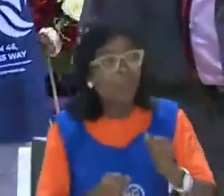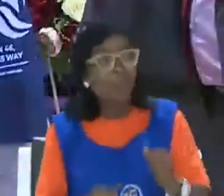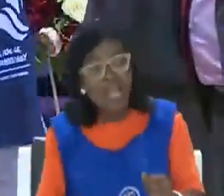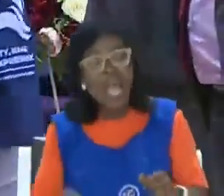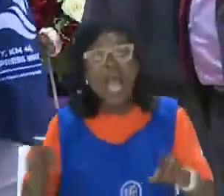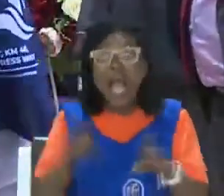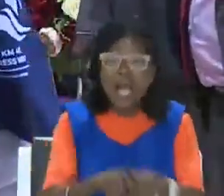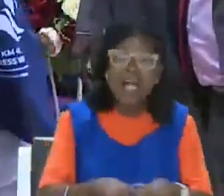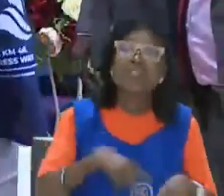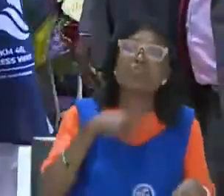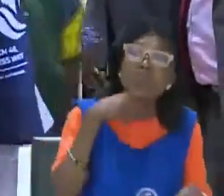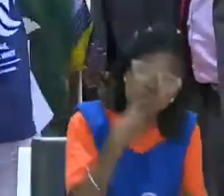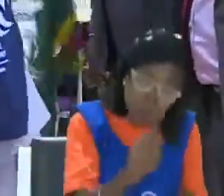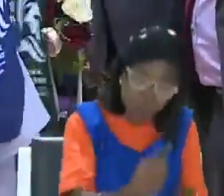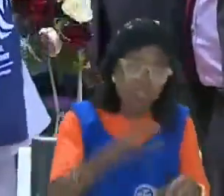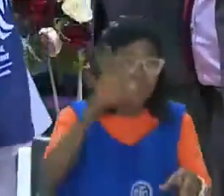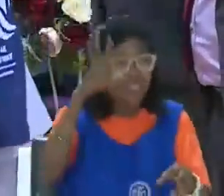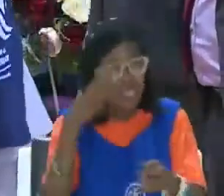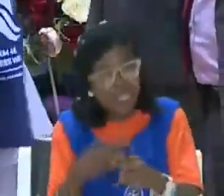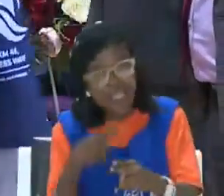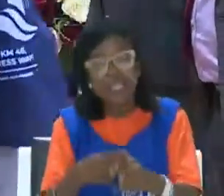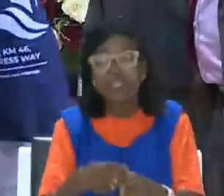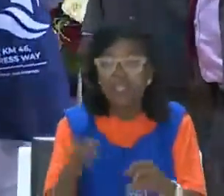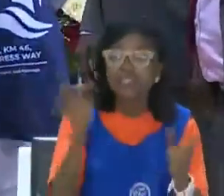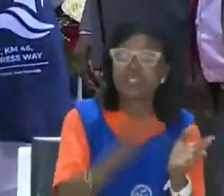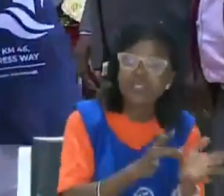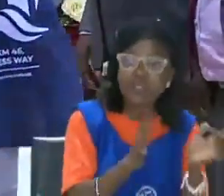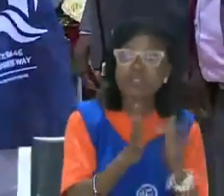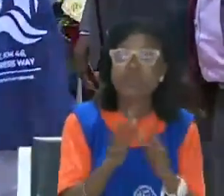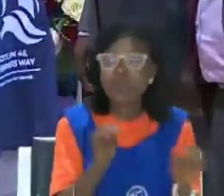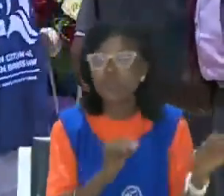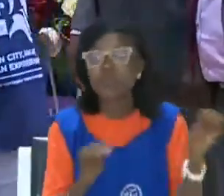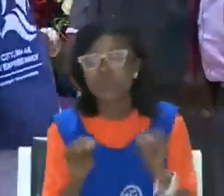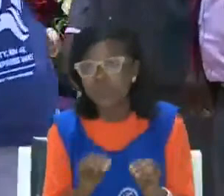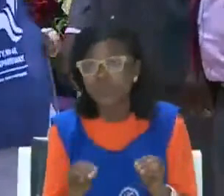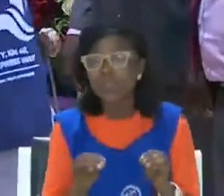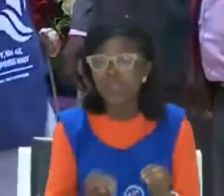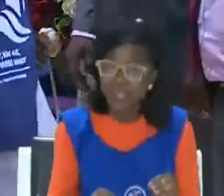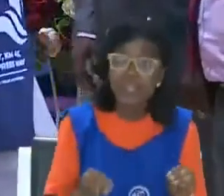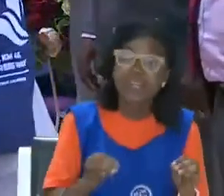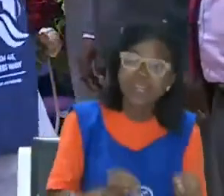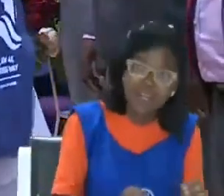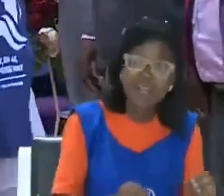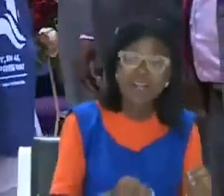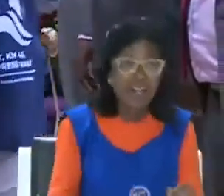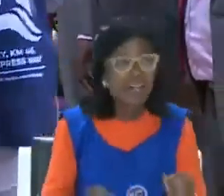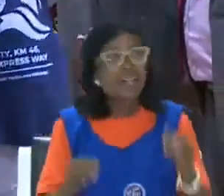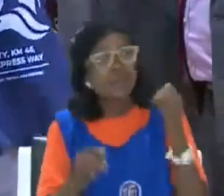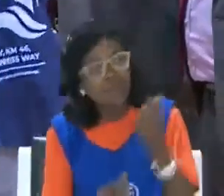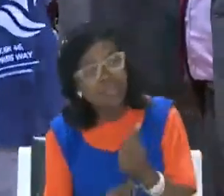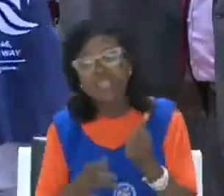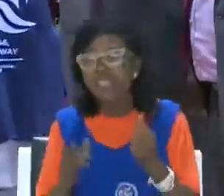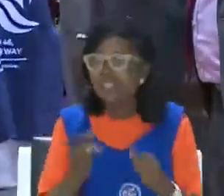We mention your name, Jesus. Oh, receive will bow.